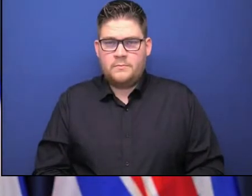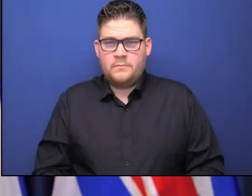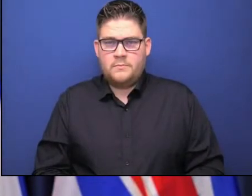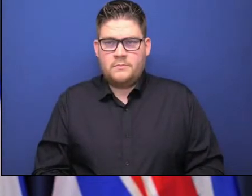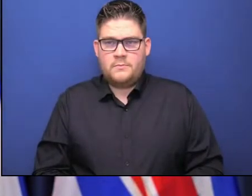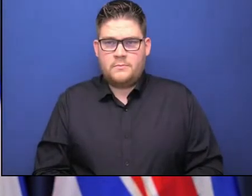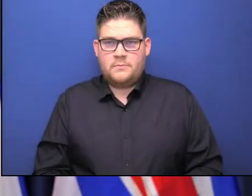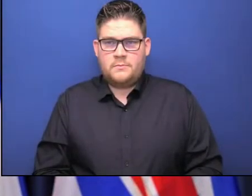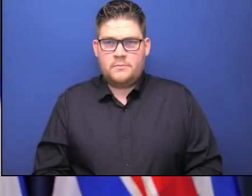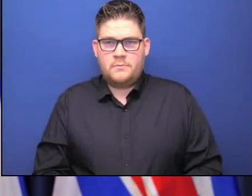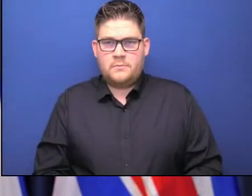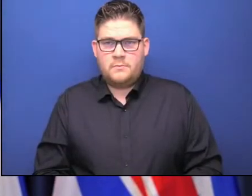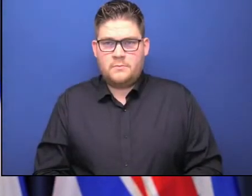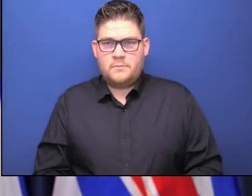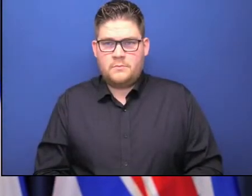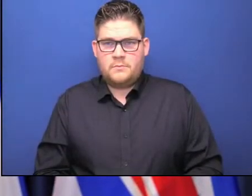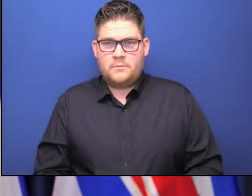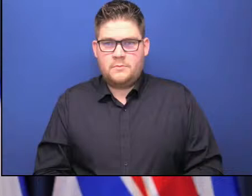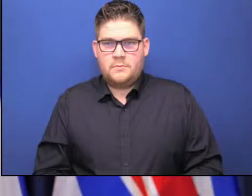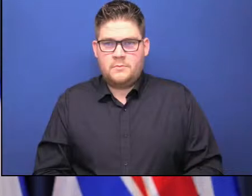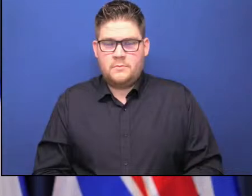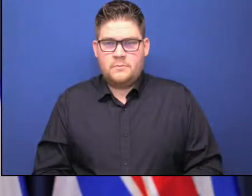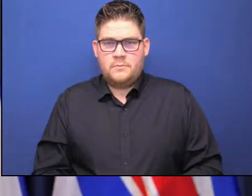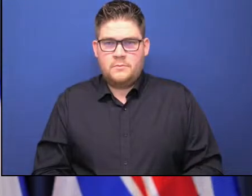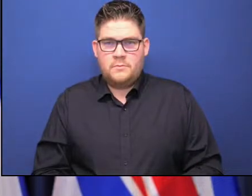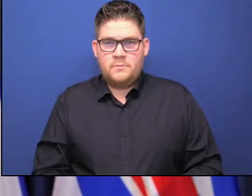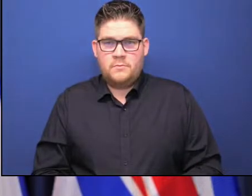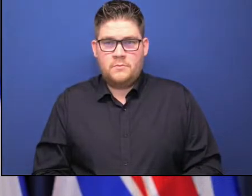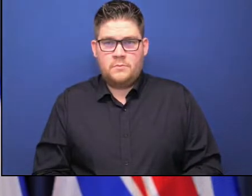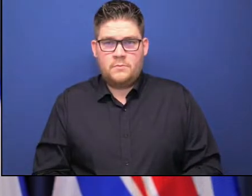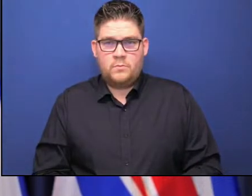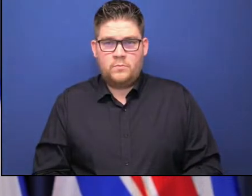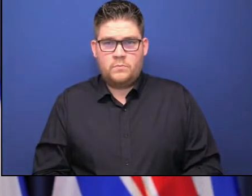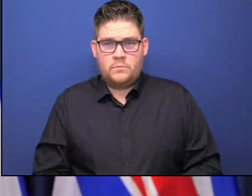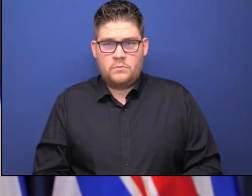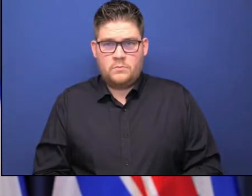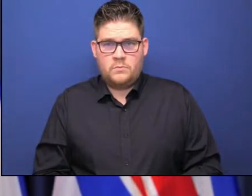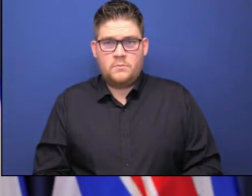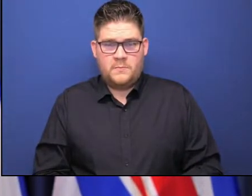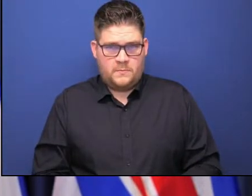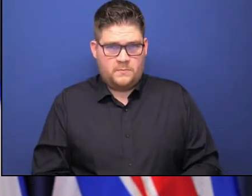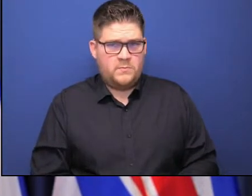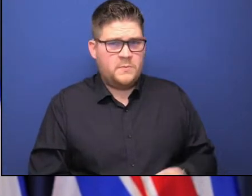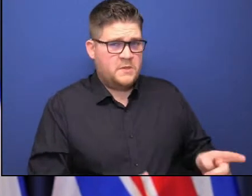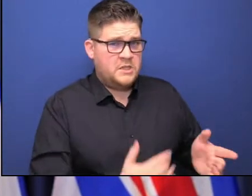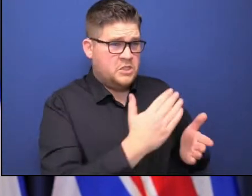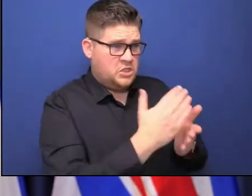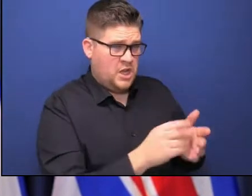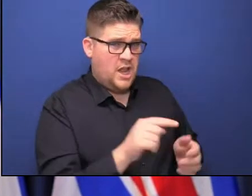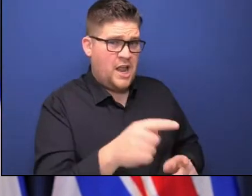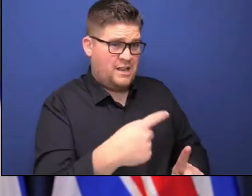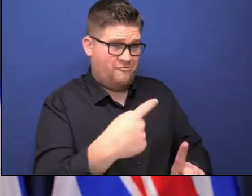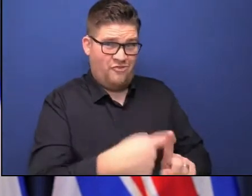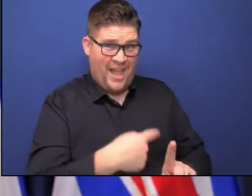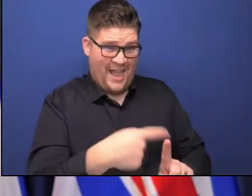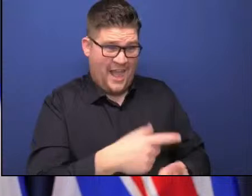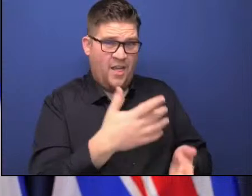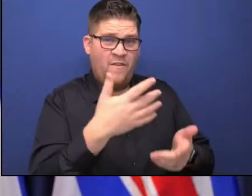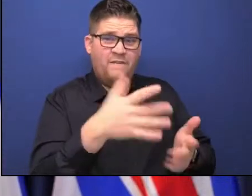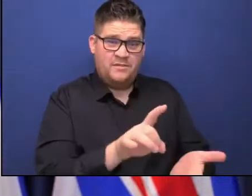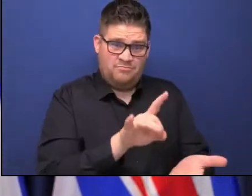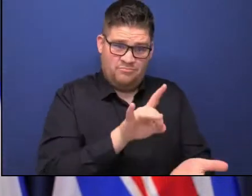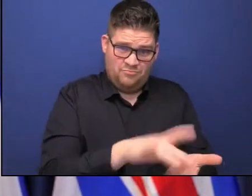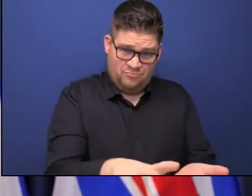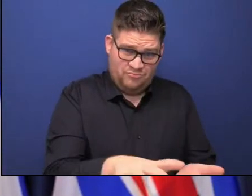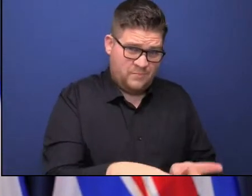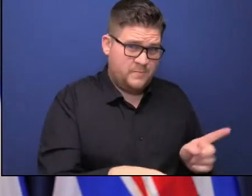the right to return at the same rent that it had before the renovation. Is that something the government has contemplated, and why or